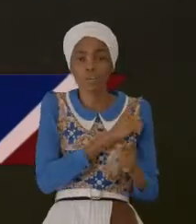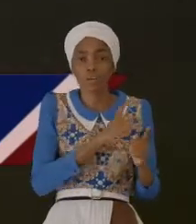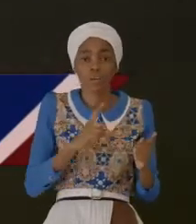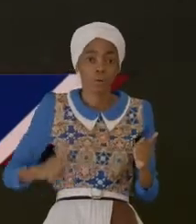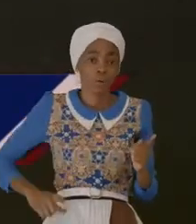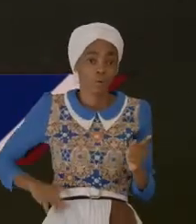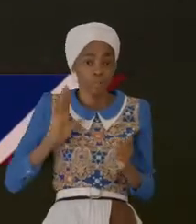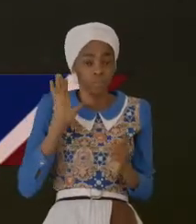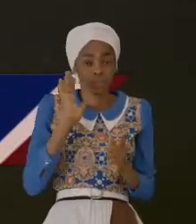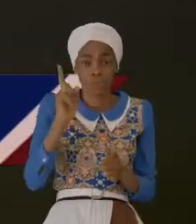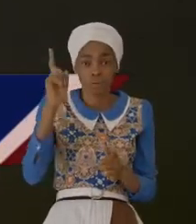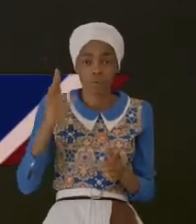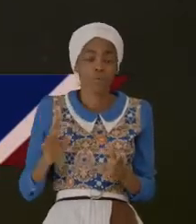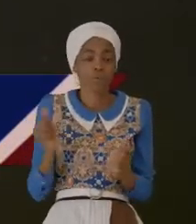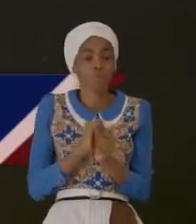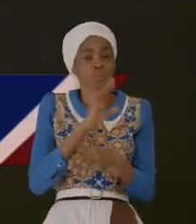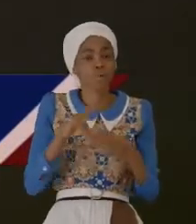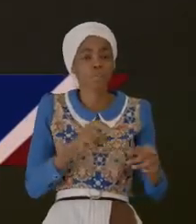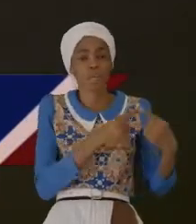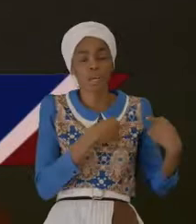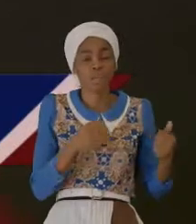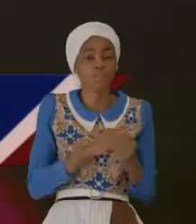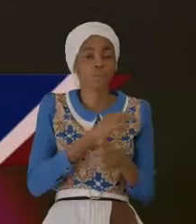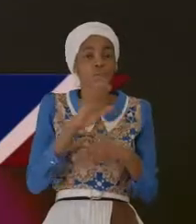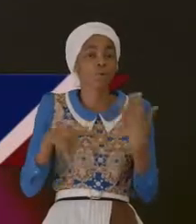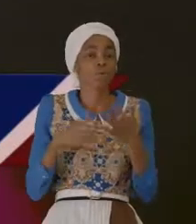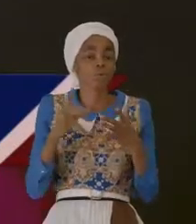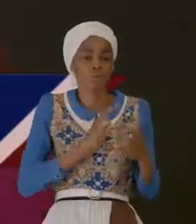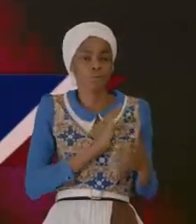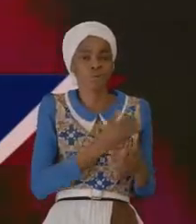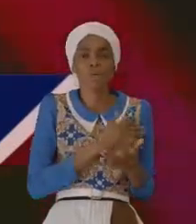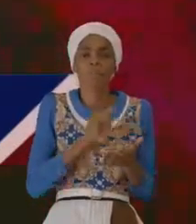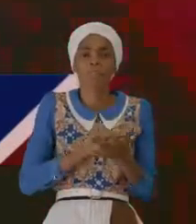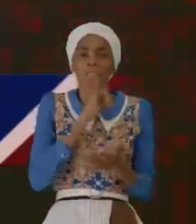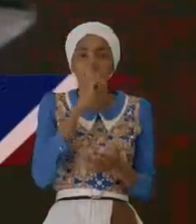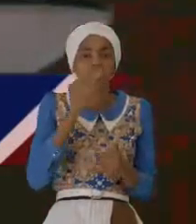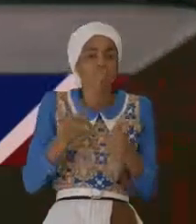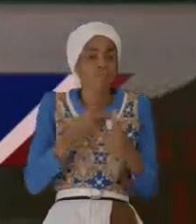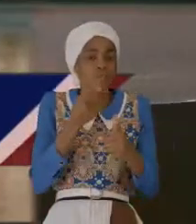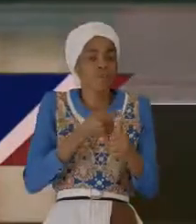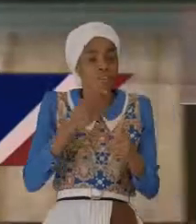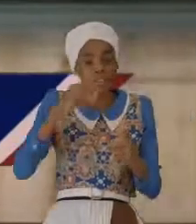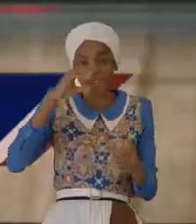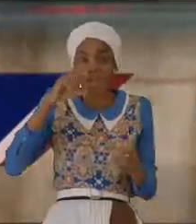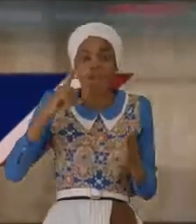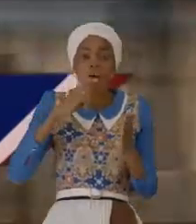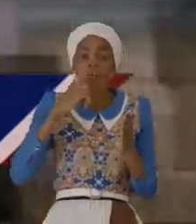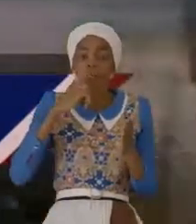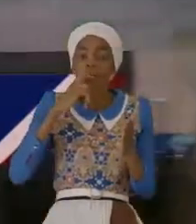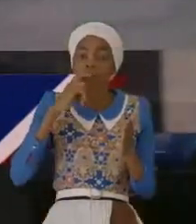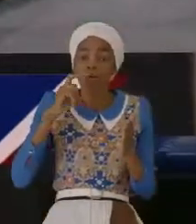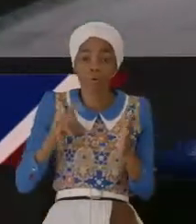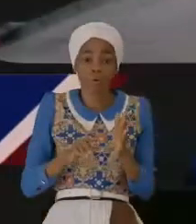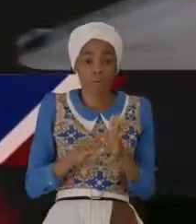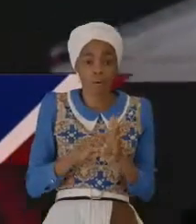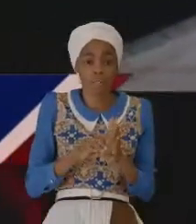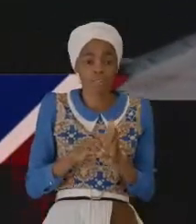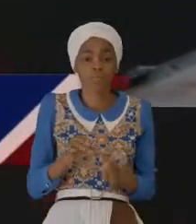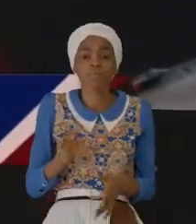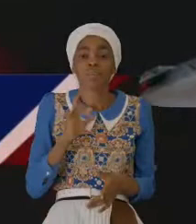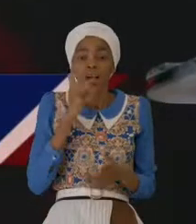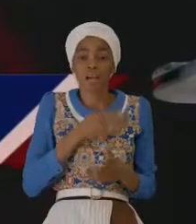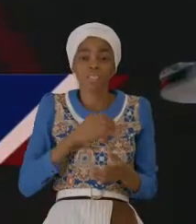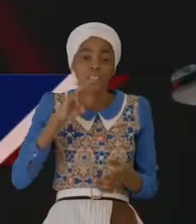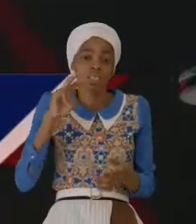thy mind and all thy strength now actually the first commandment and the second is like unto it Thou shalt love